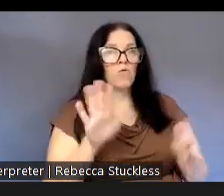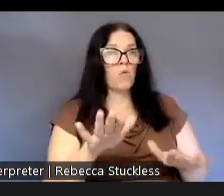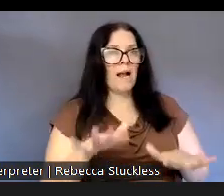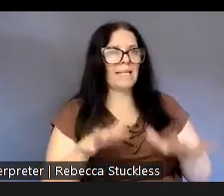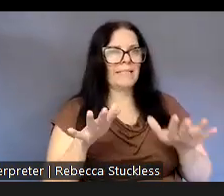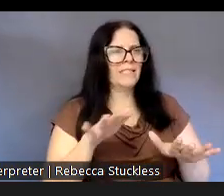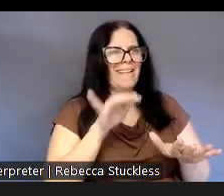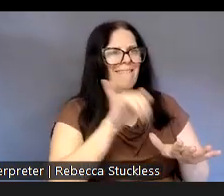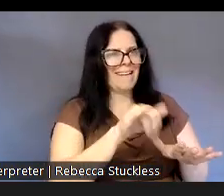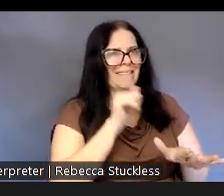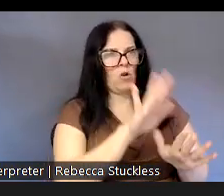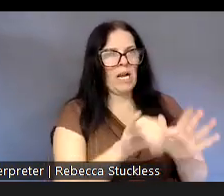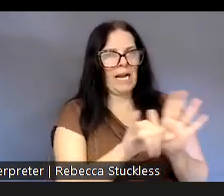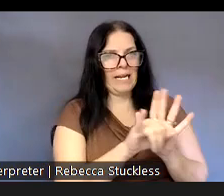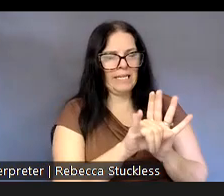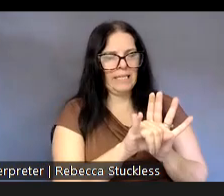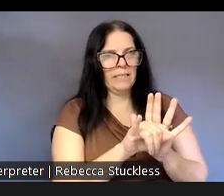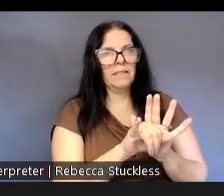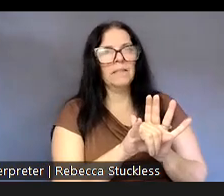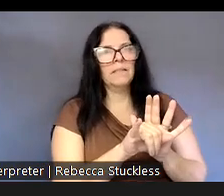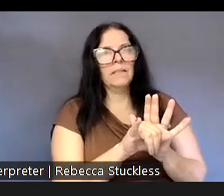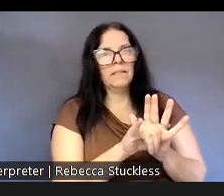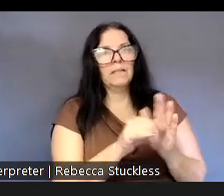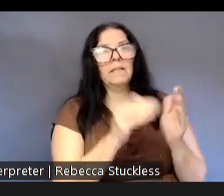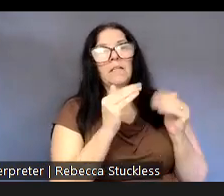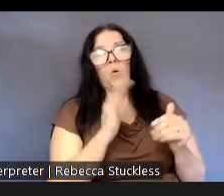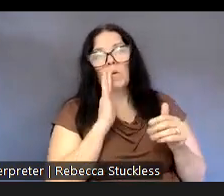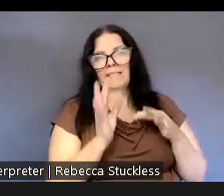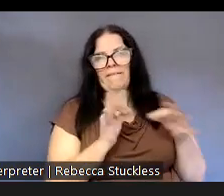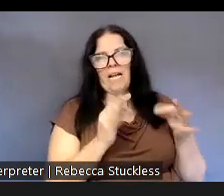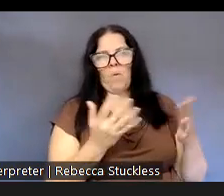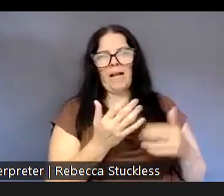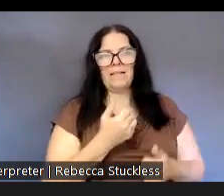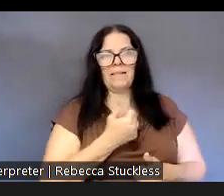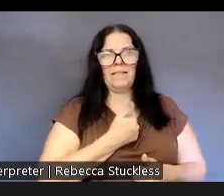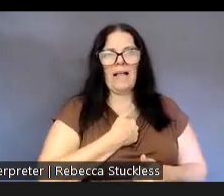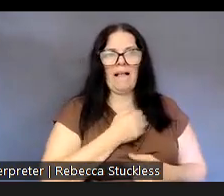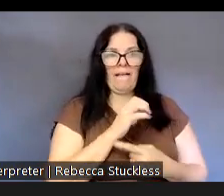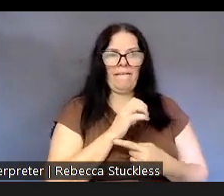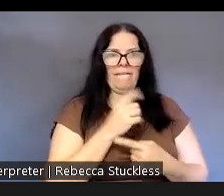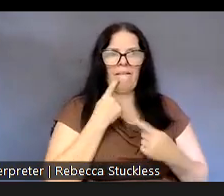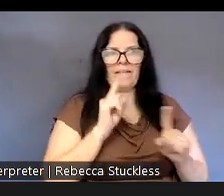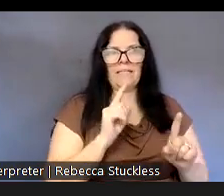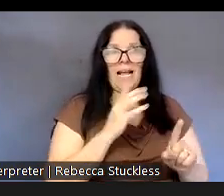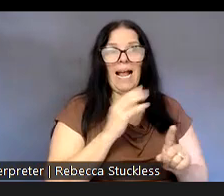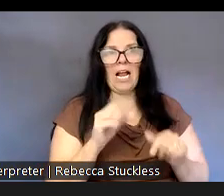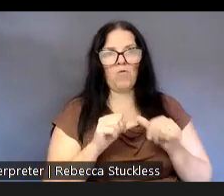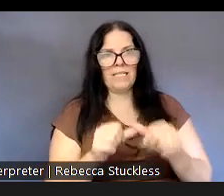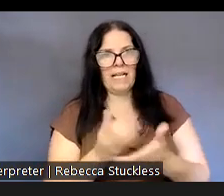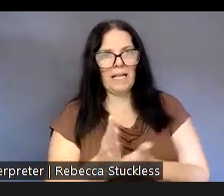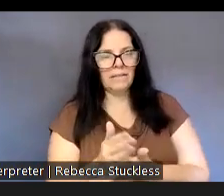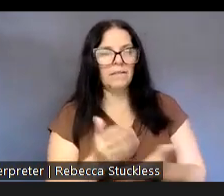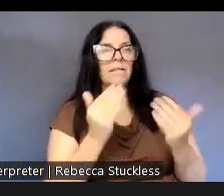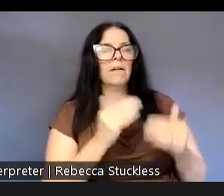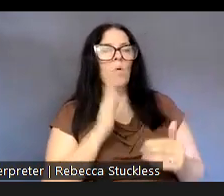Your Identity. We'll make sure to define those terms, self-efficacy and resilience. And then we'll